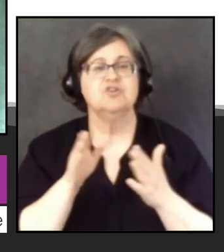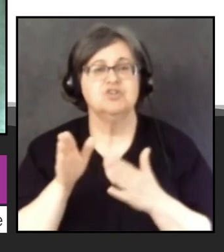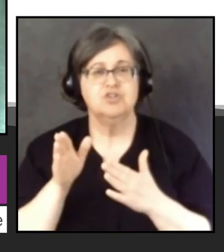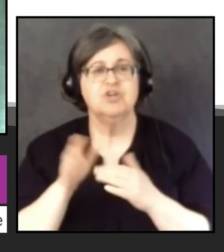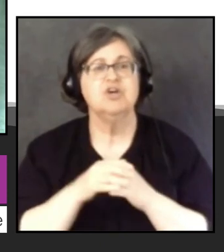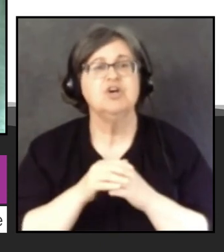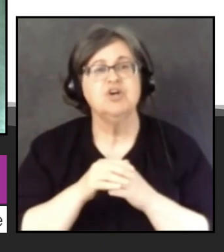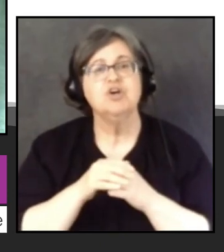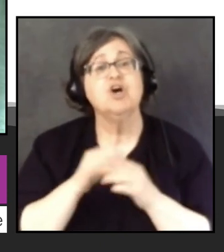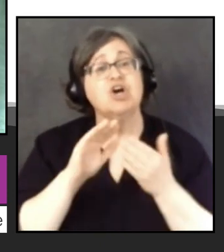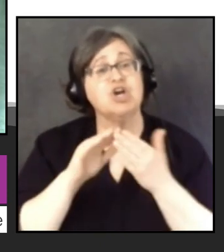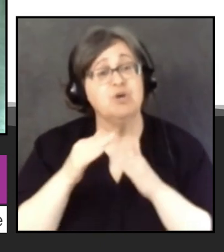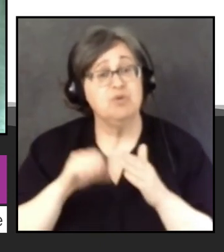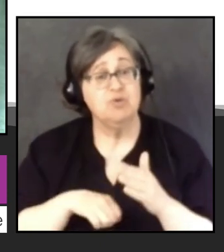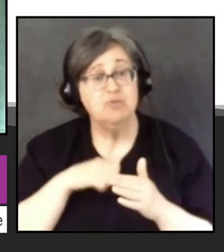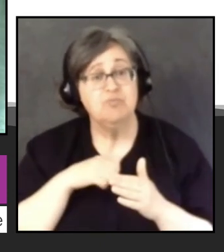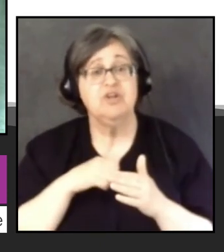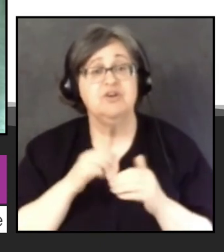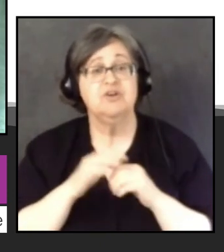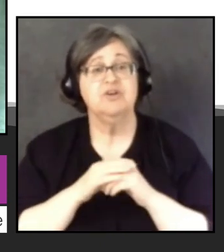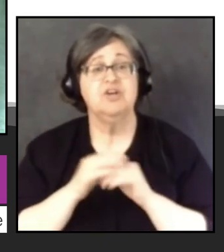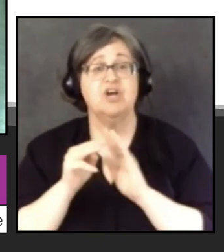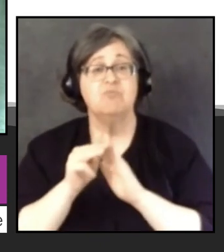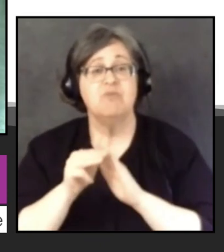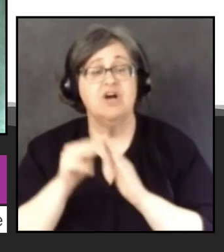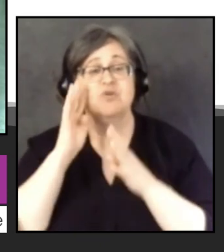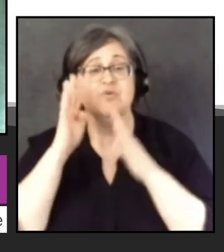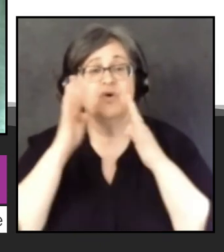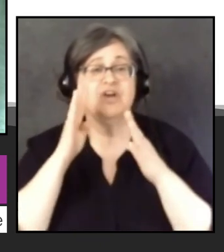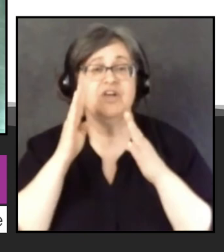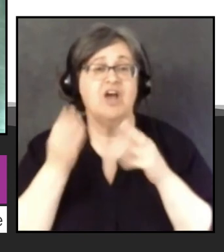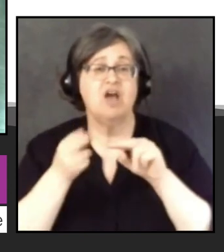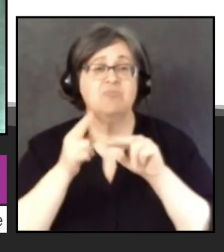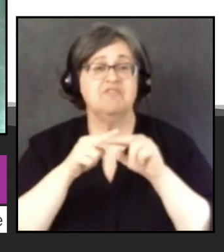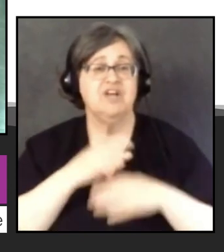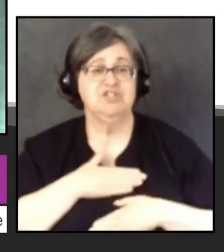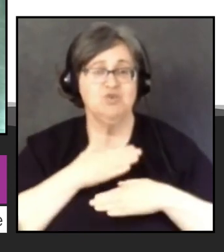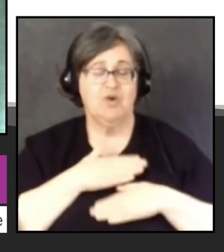you spoke were community pride, modeling creativity, amplifying joy.